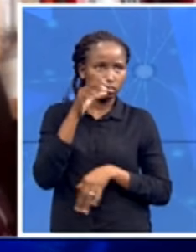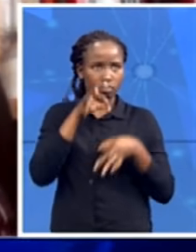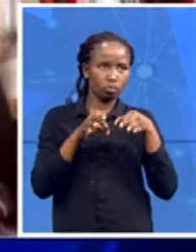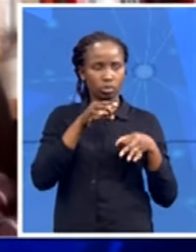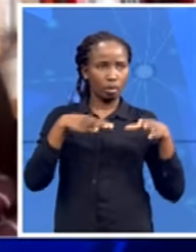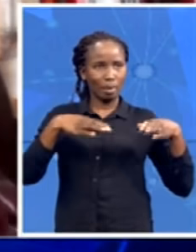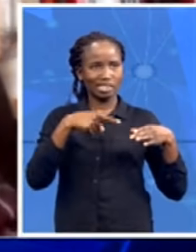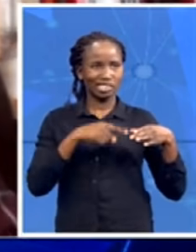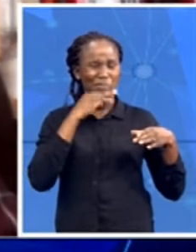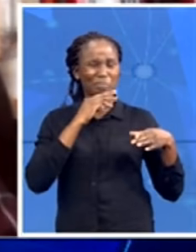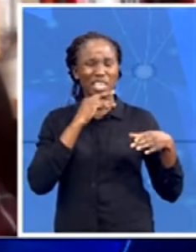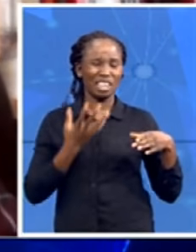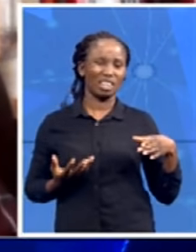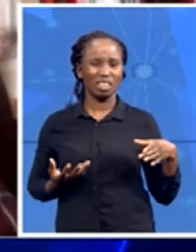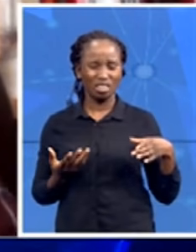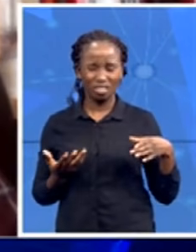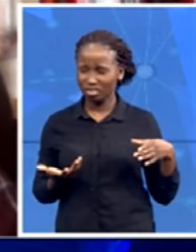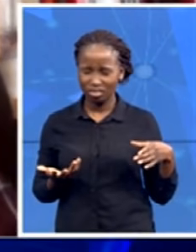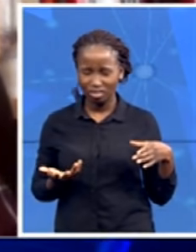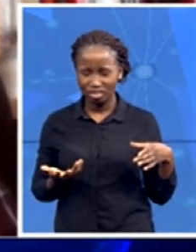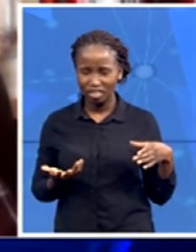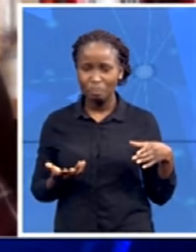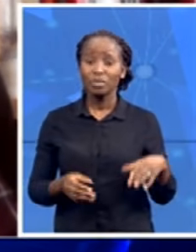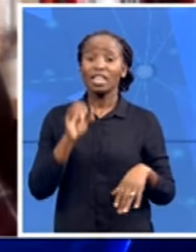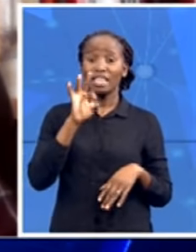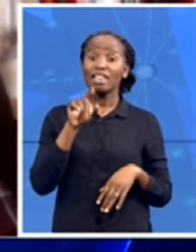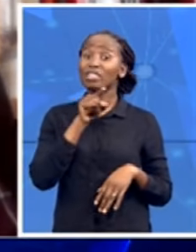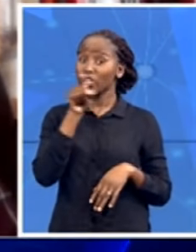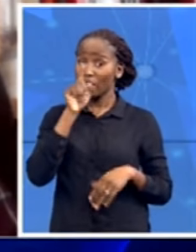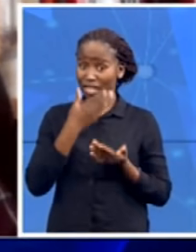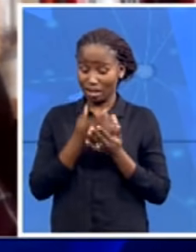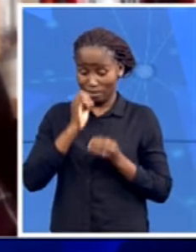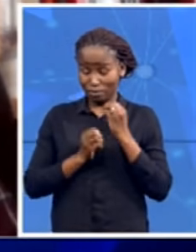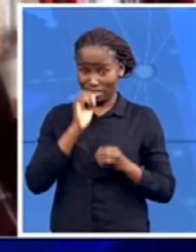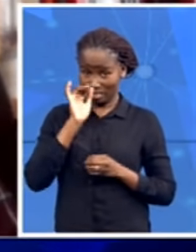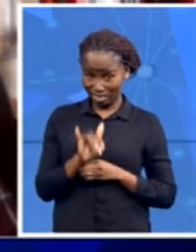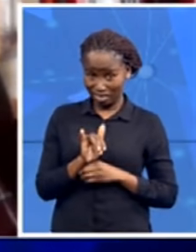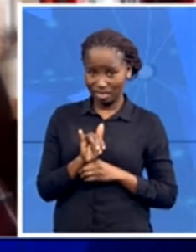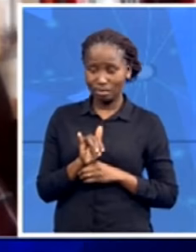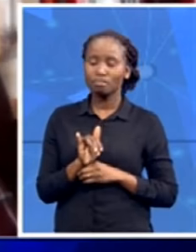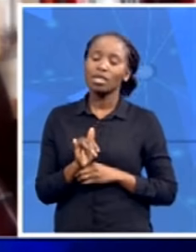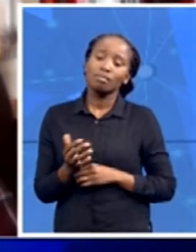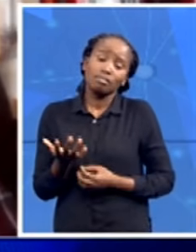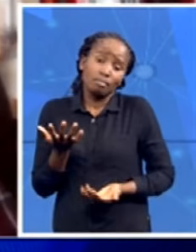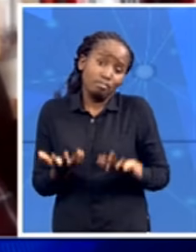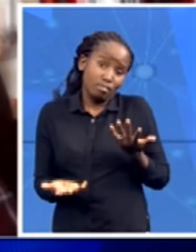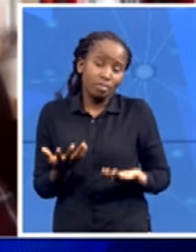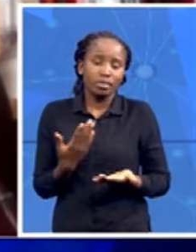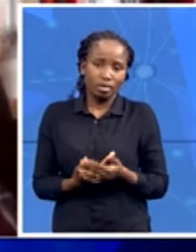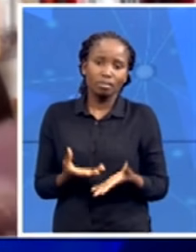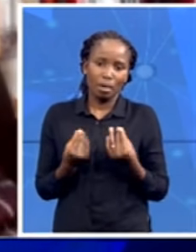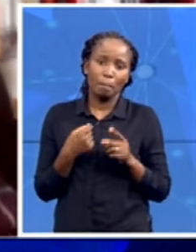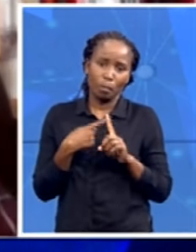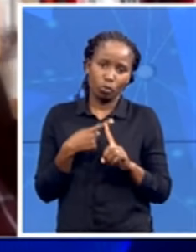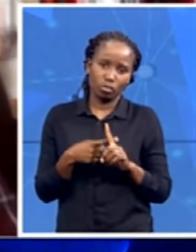about. So if they can fix that problem, then maybe that might have a positive spillover effect in terms of the services that need